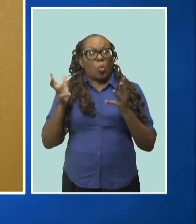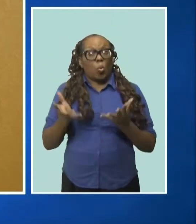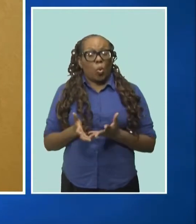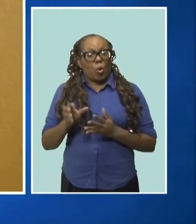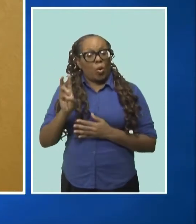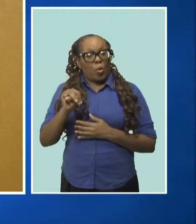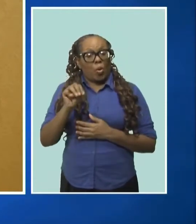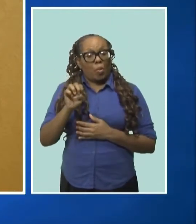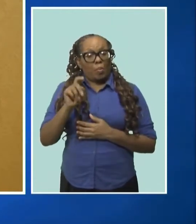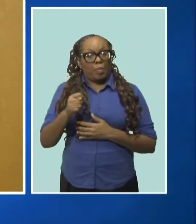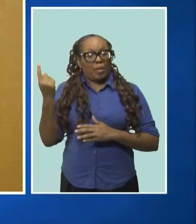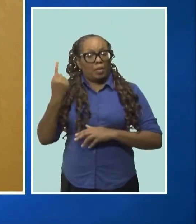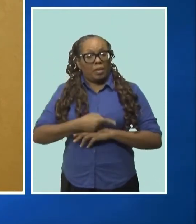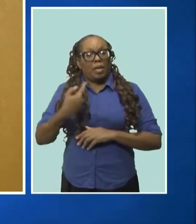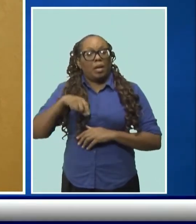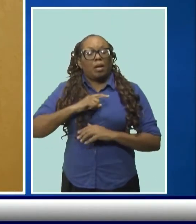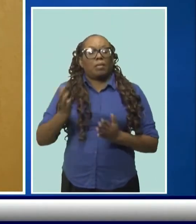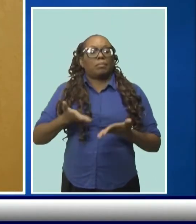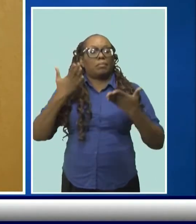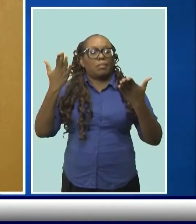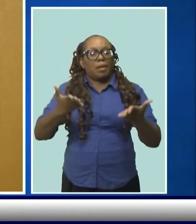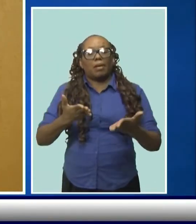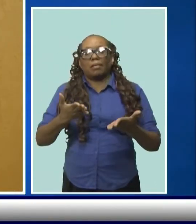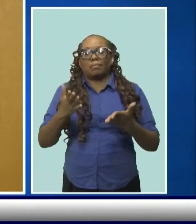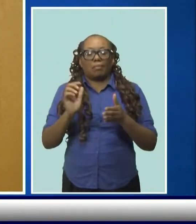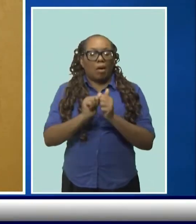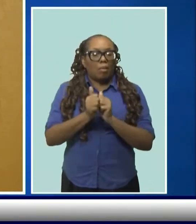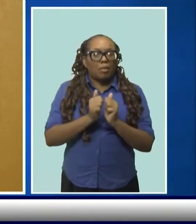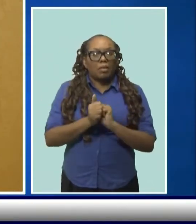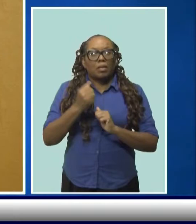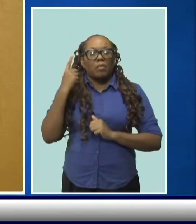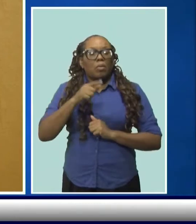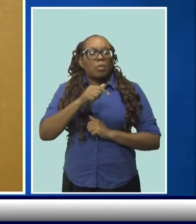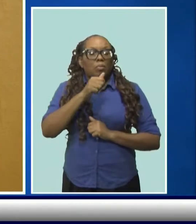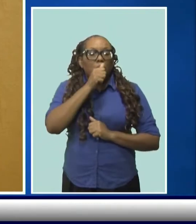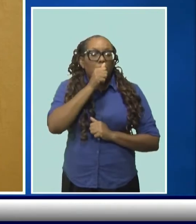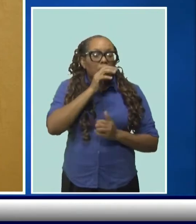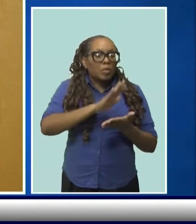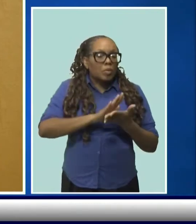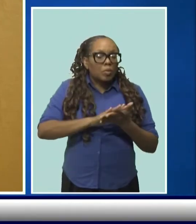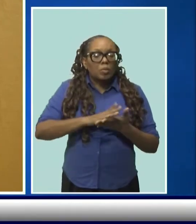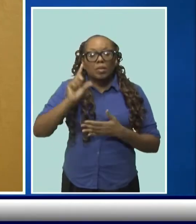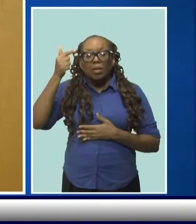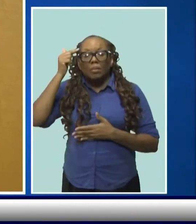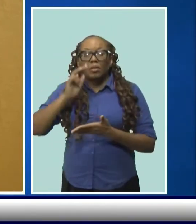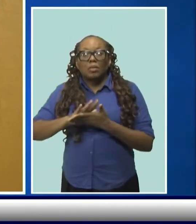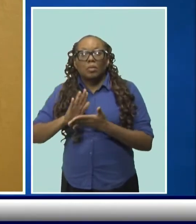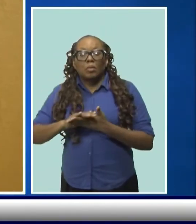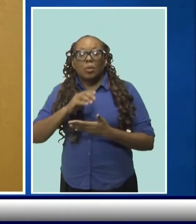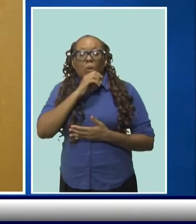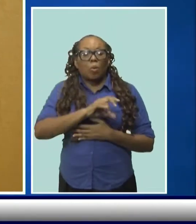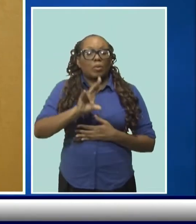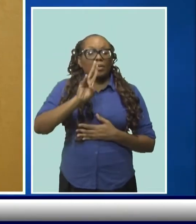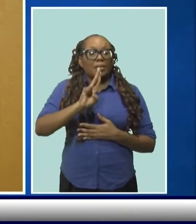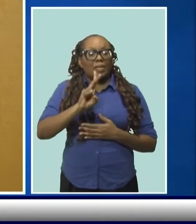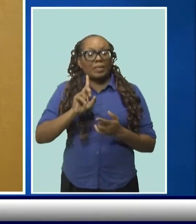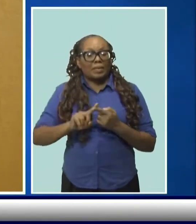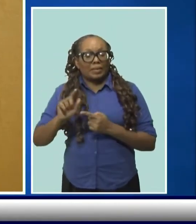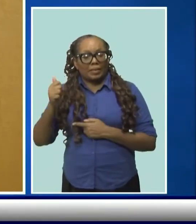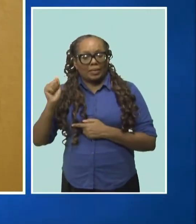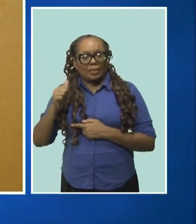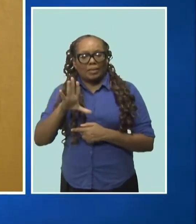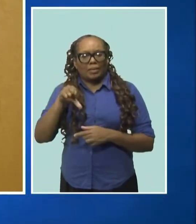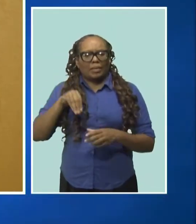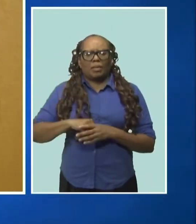celebrations to students within our primary schools, both private and public, between the ages of 7 to 10, to be a part of our very